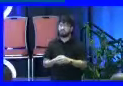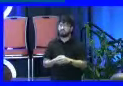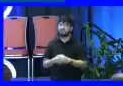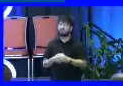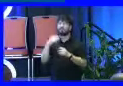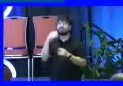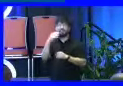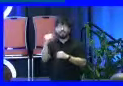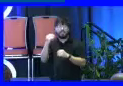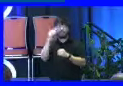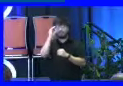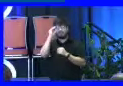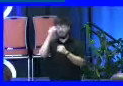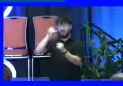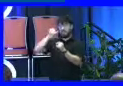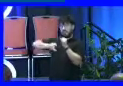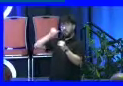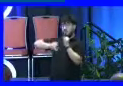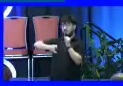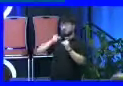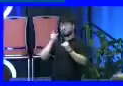And finally,